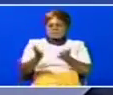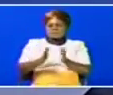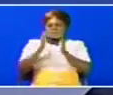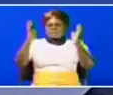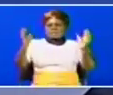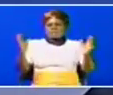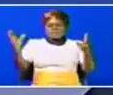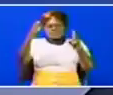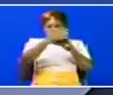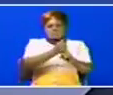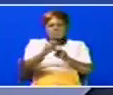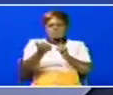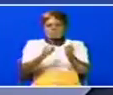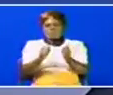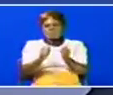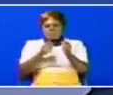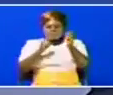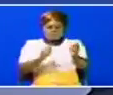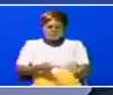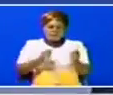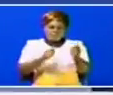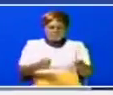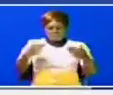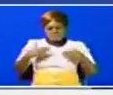gaining a competitive edge for firms.